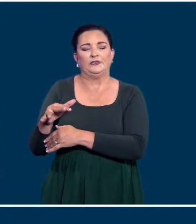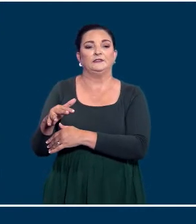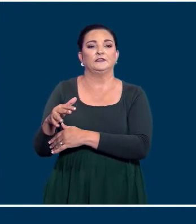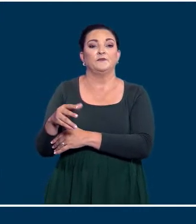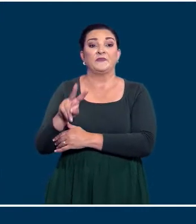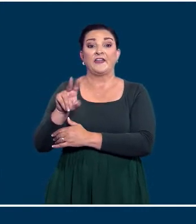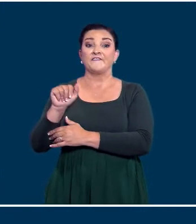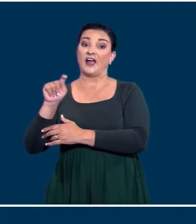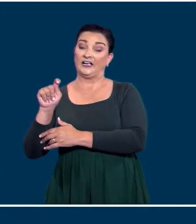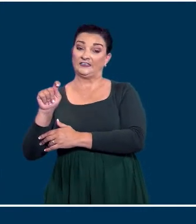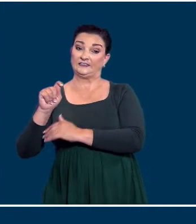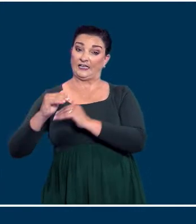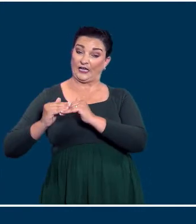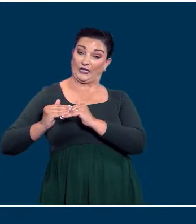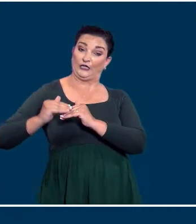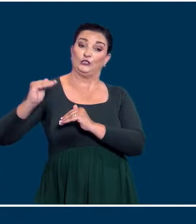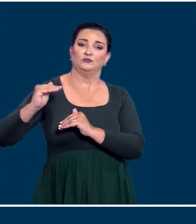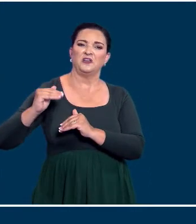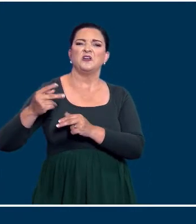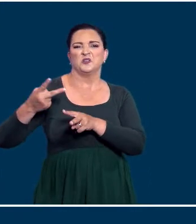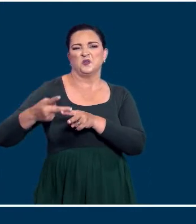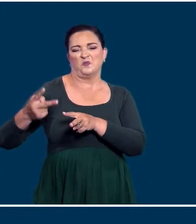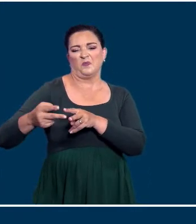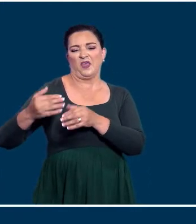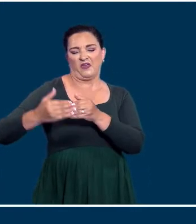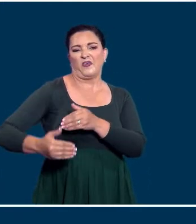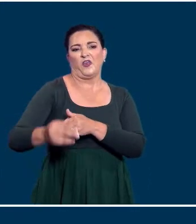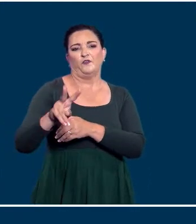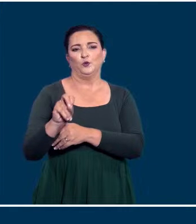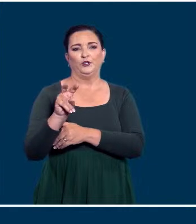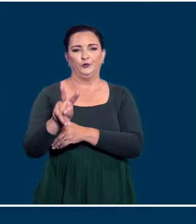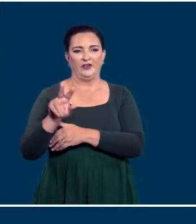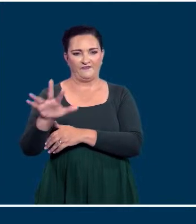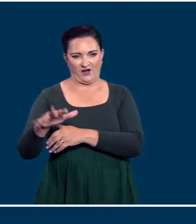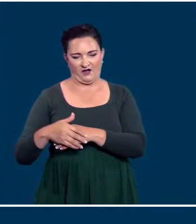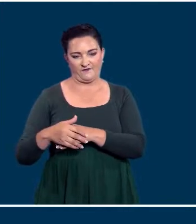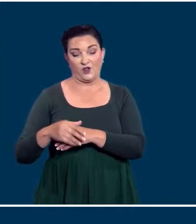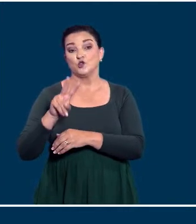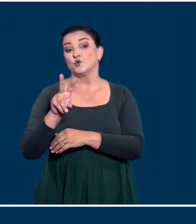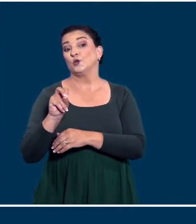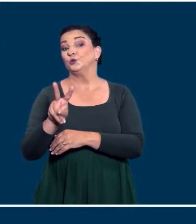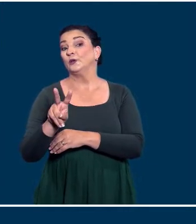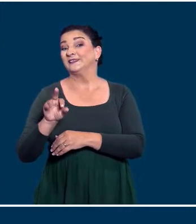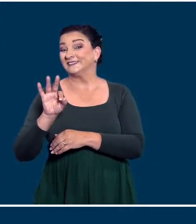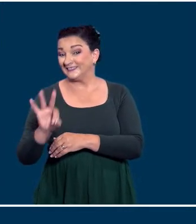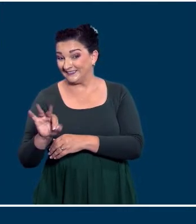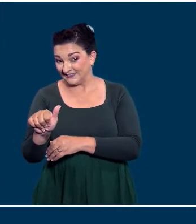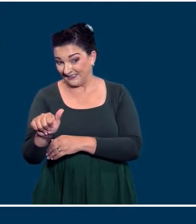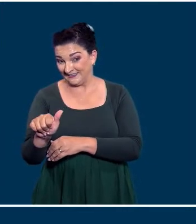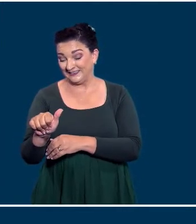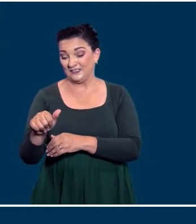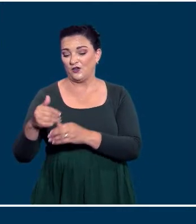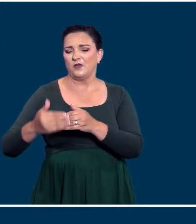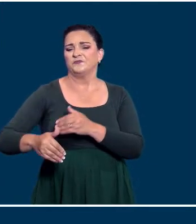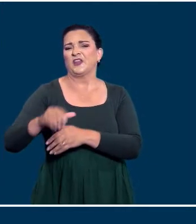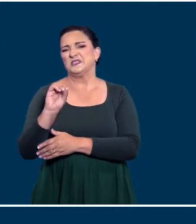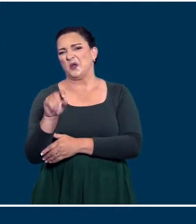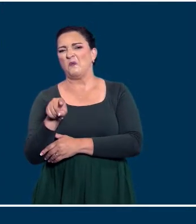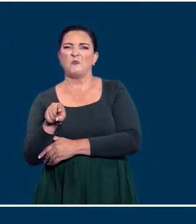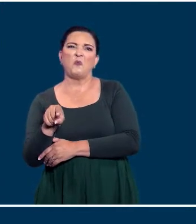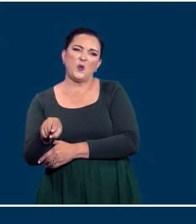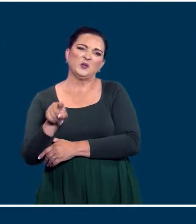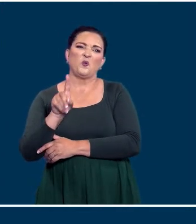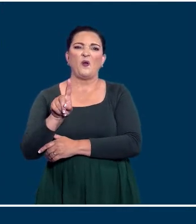We've compared our estimates for 2025 and 2026, which hover around 0.15%